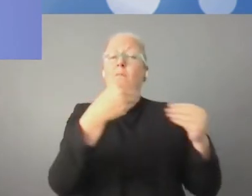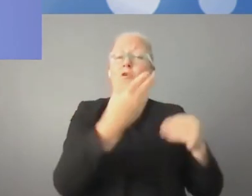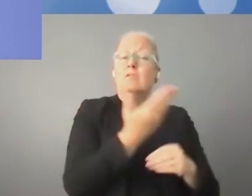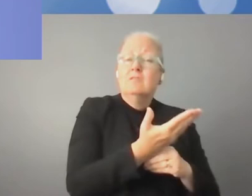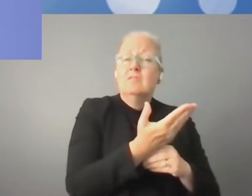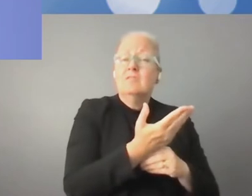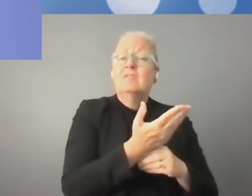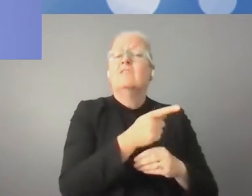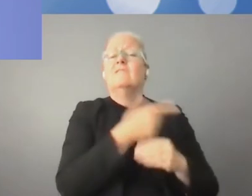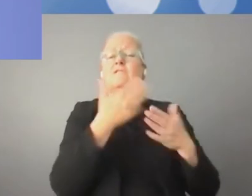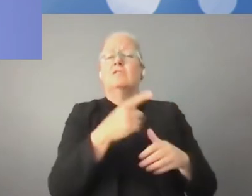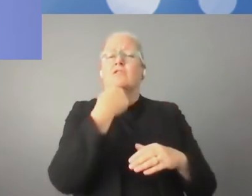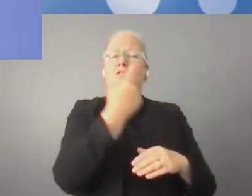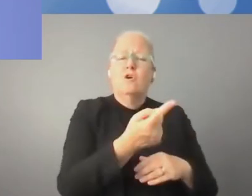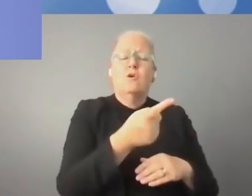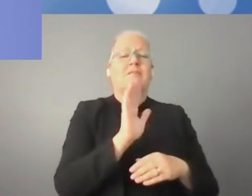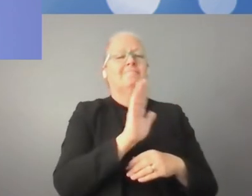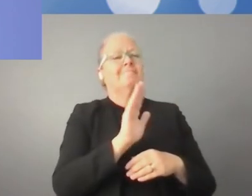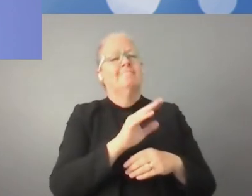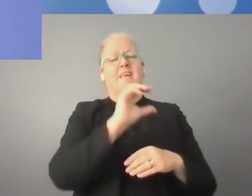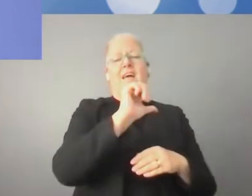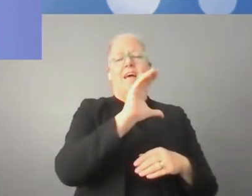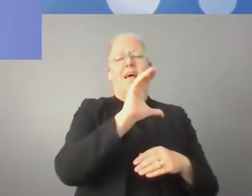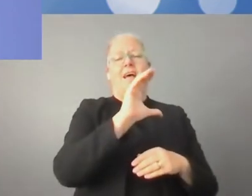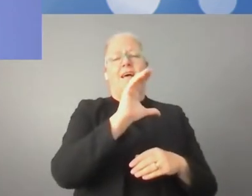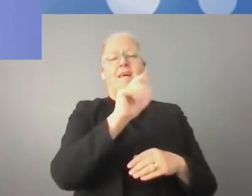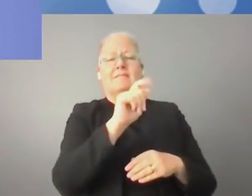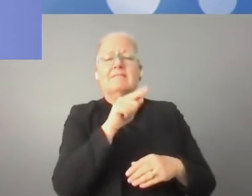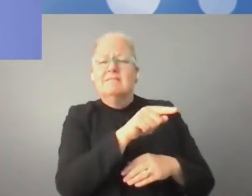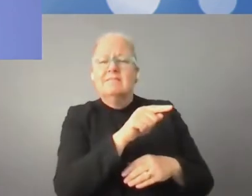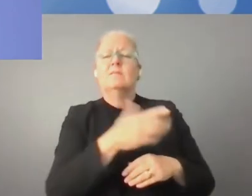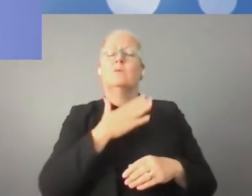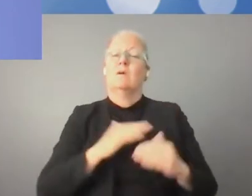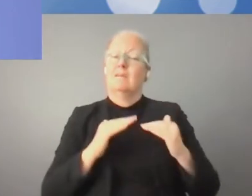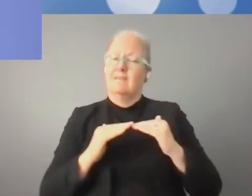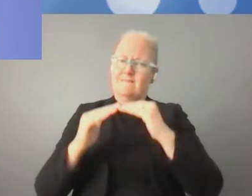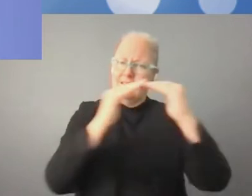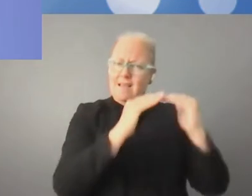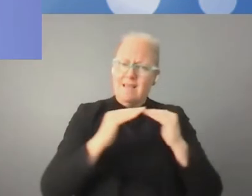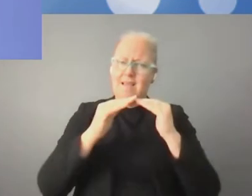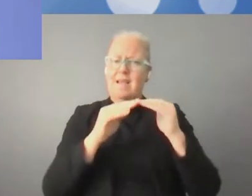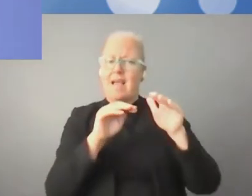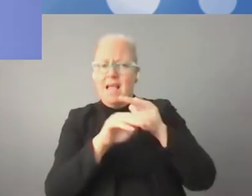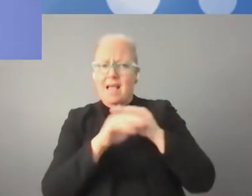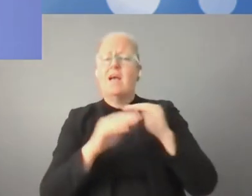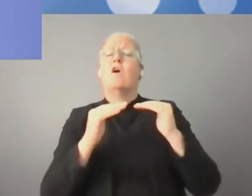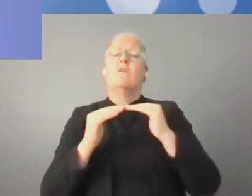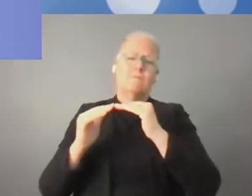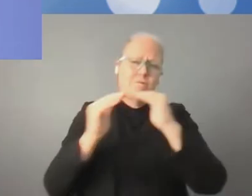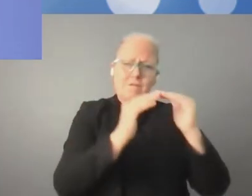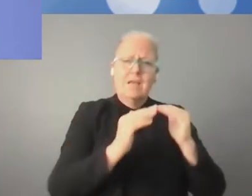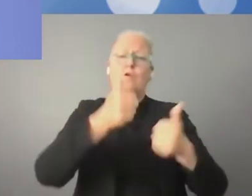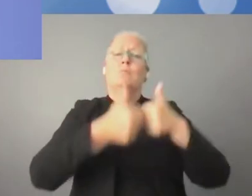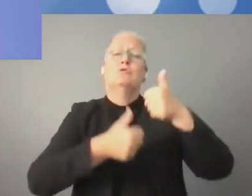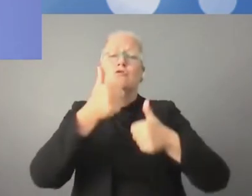here it has to provide fair access and fair competition otherwise the small and